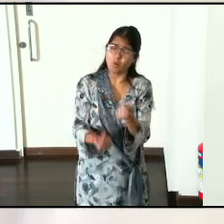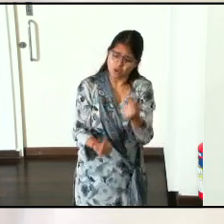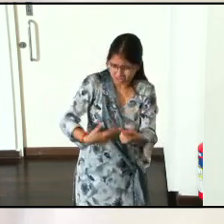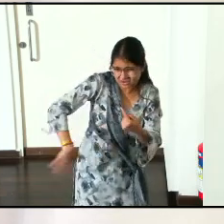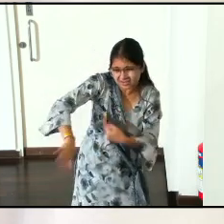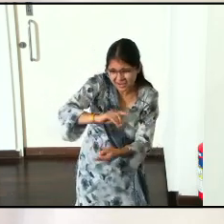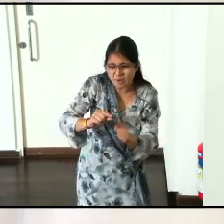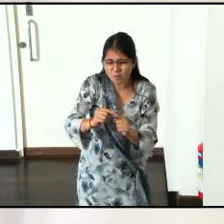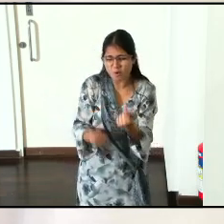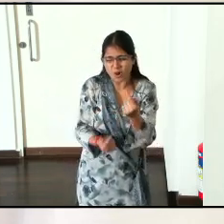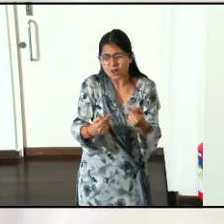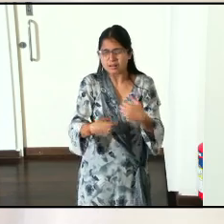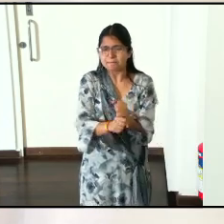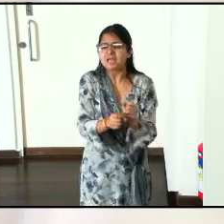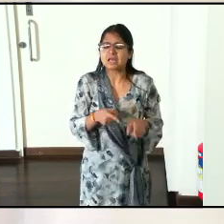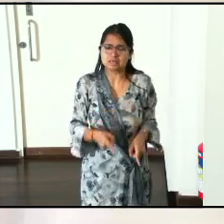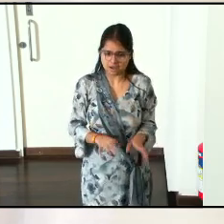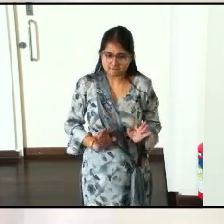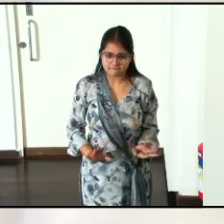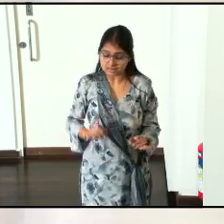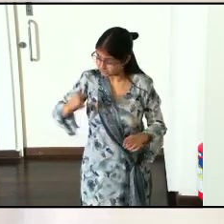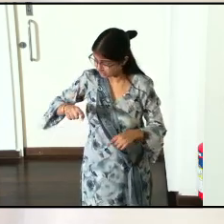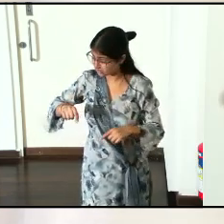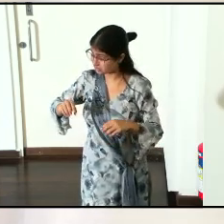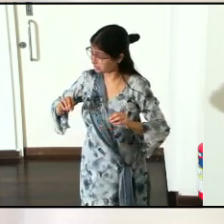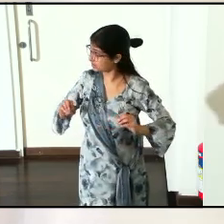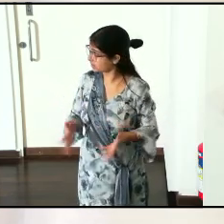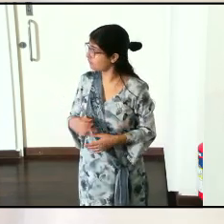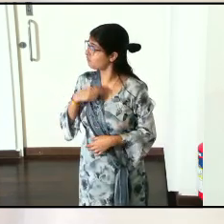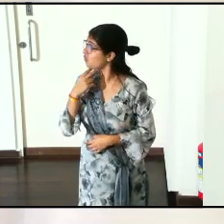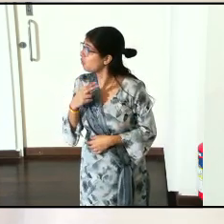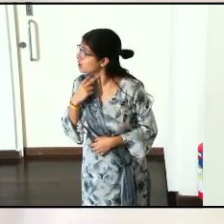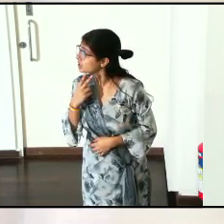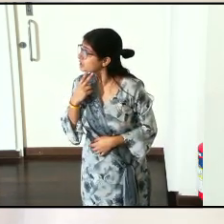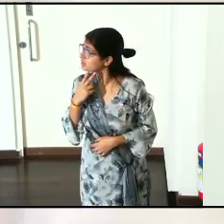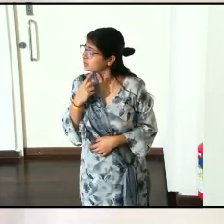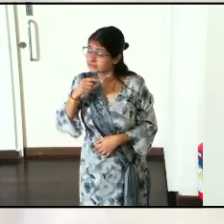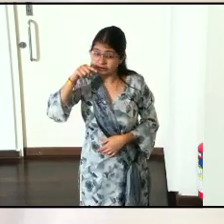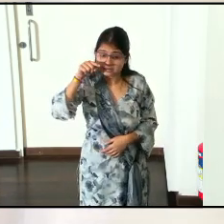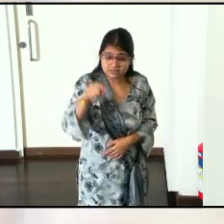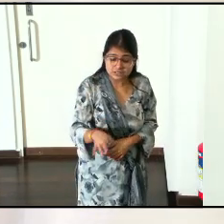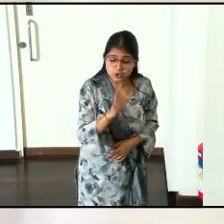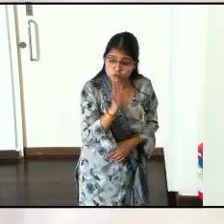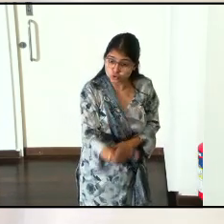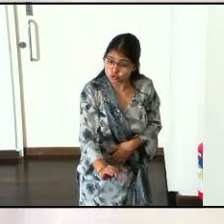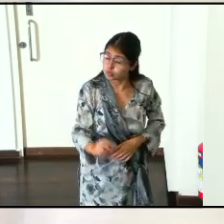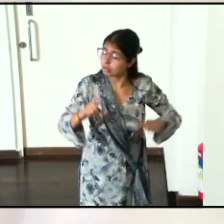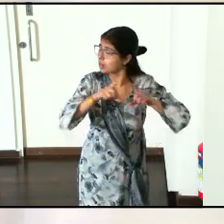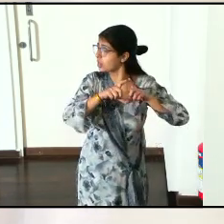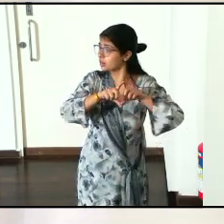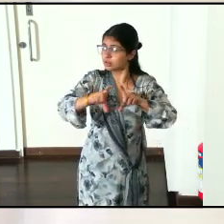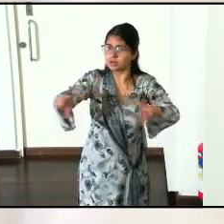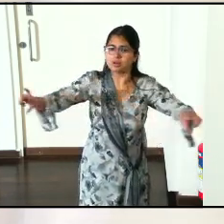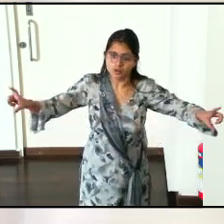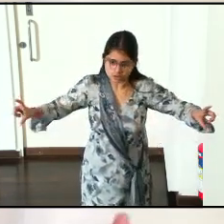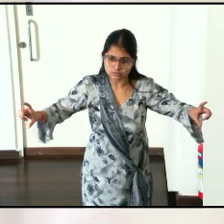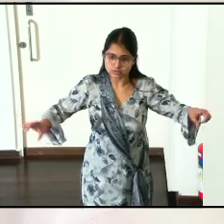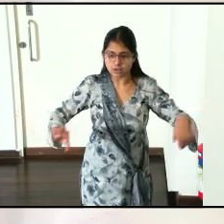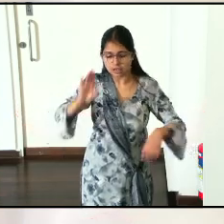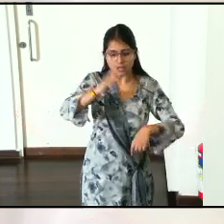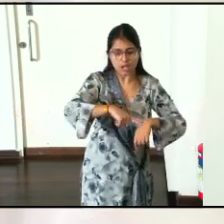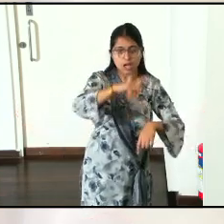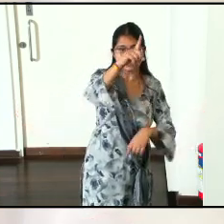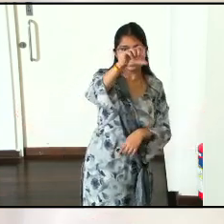And that begins to be voiced, I think, for the first time in such clear ways in the 90s,